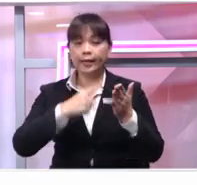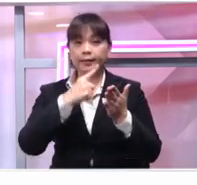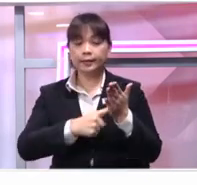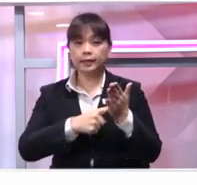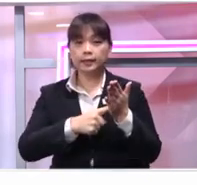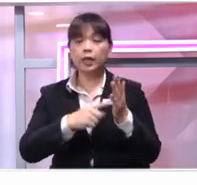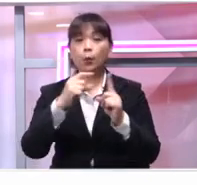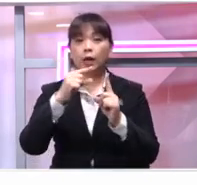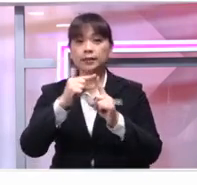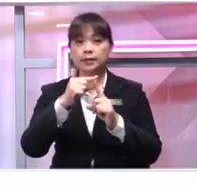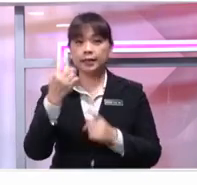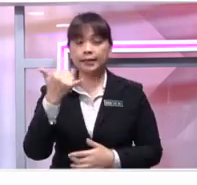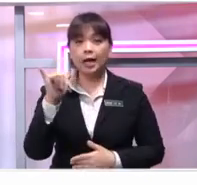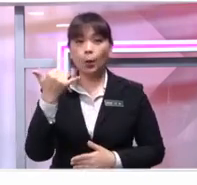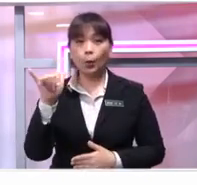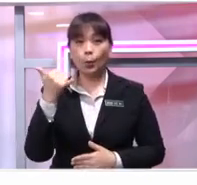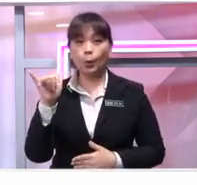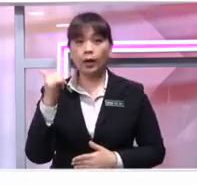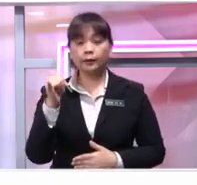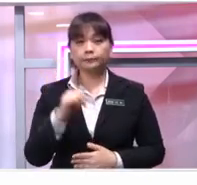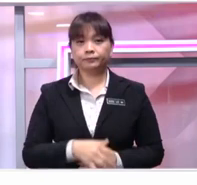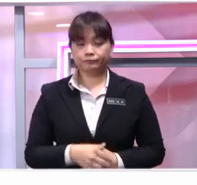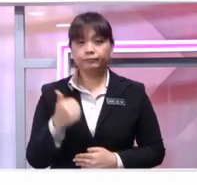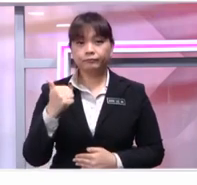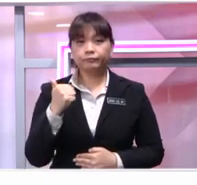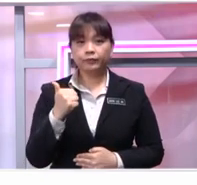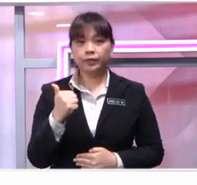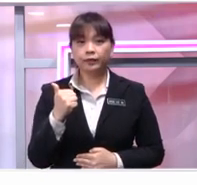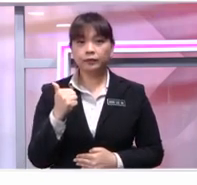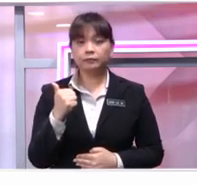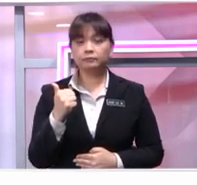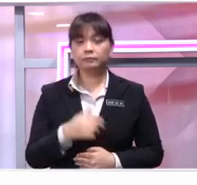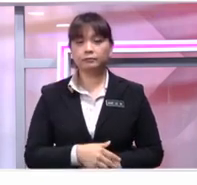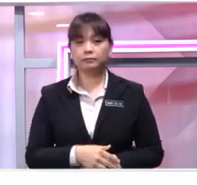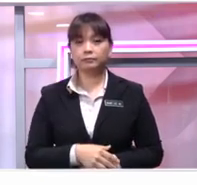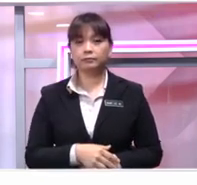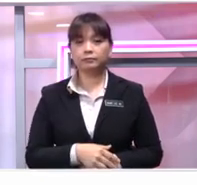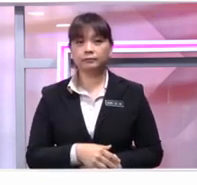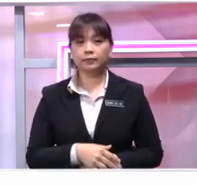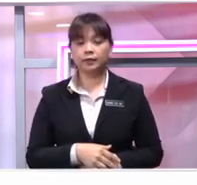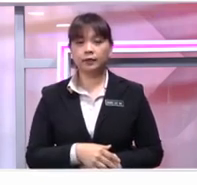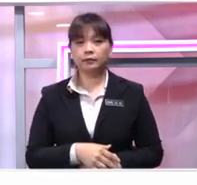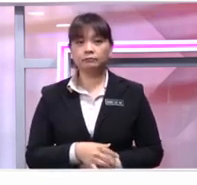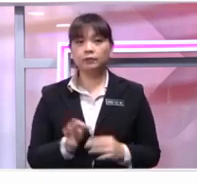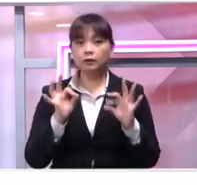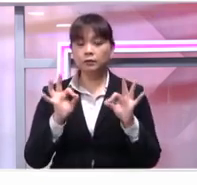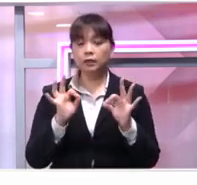right? The last one, I think. Yes. Yes, good. Okay. All right. Okay,